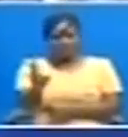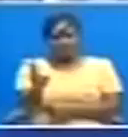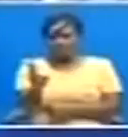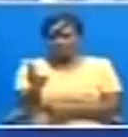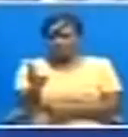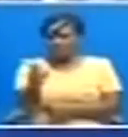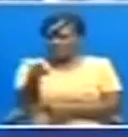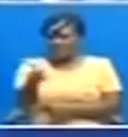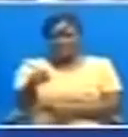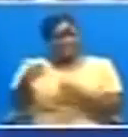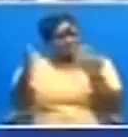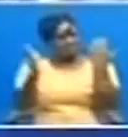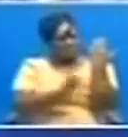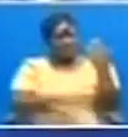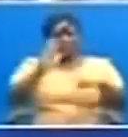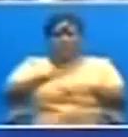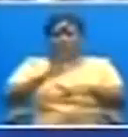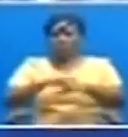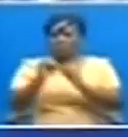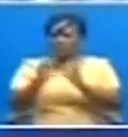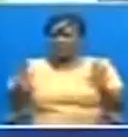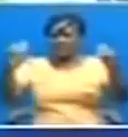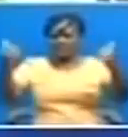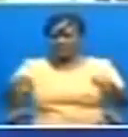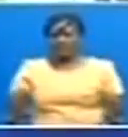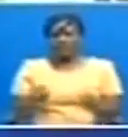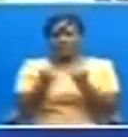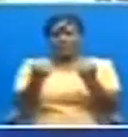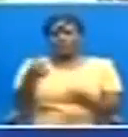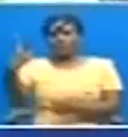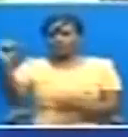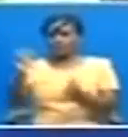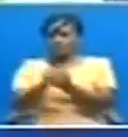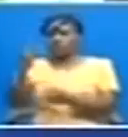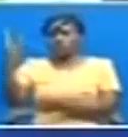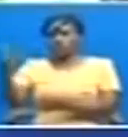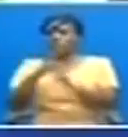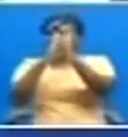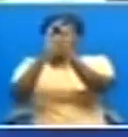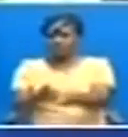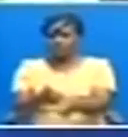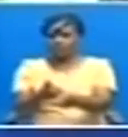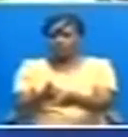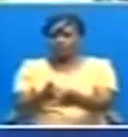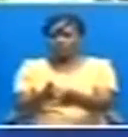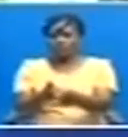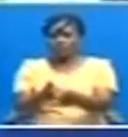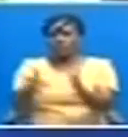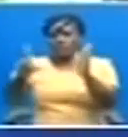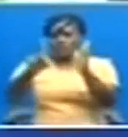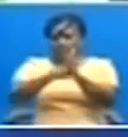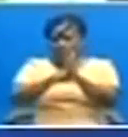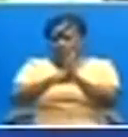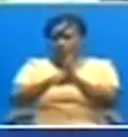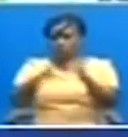is humane. That's not something that should happen to someone. Back in 2014, a report by the Independent Medical Legal Unit,